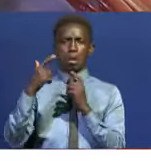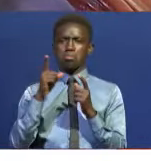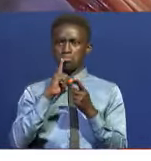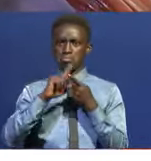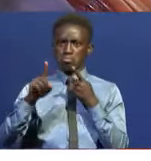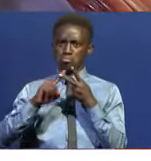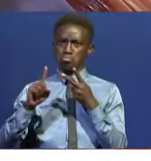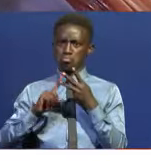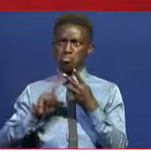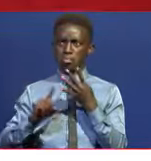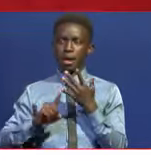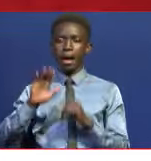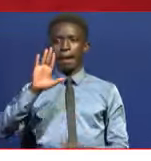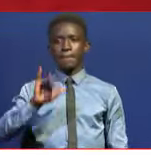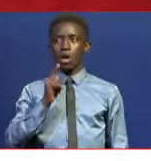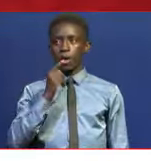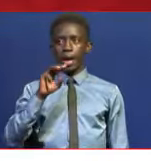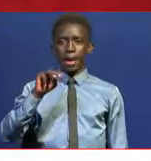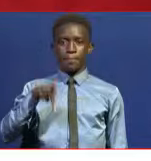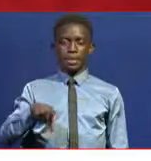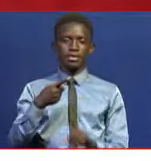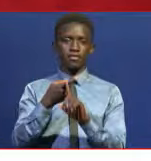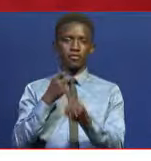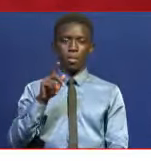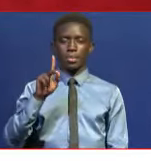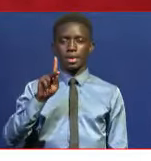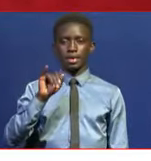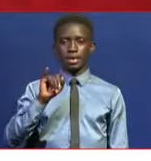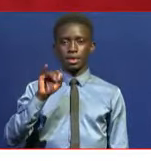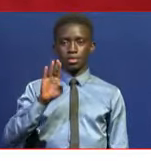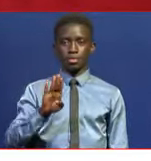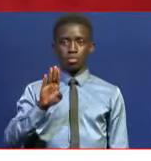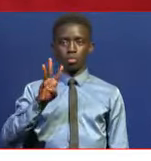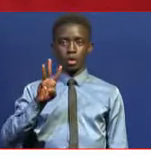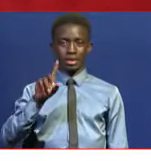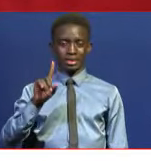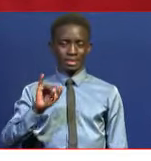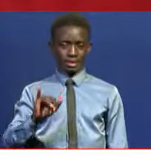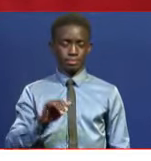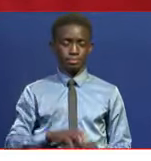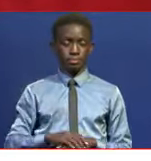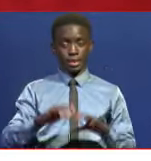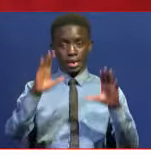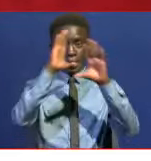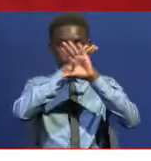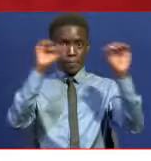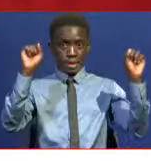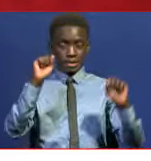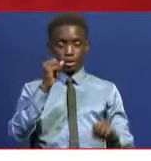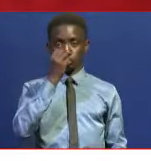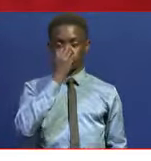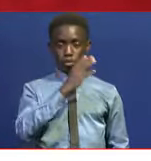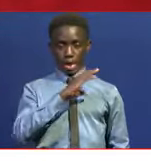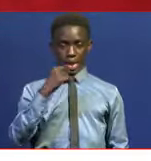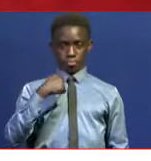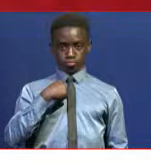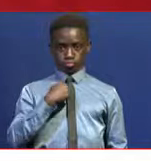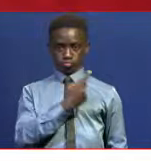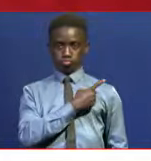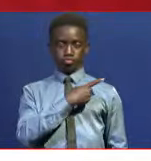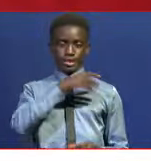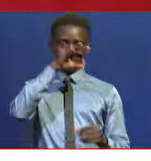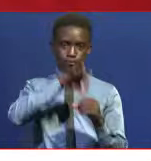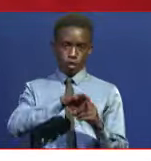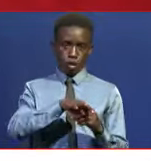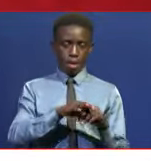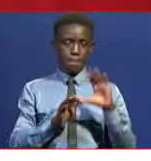Kibwezi West lawmaker. President and I were elected on the joint ticket for 5 years, and that is the will of the people. Let us